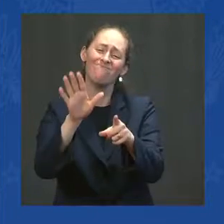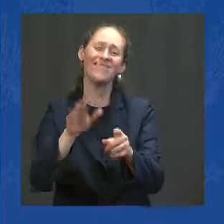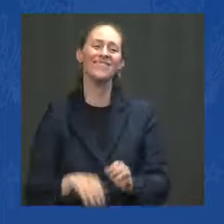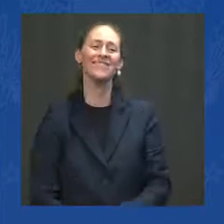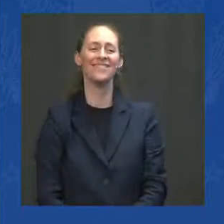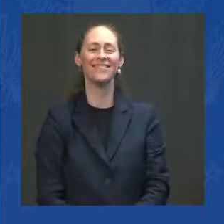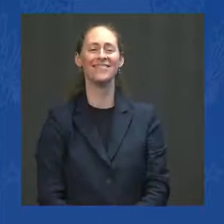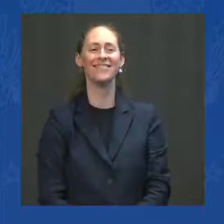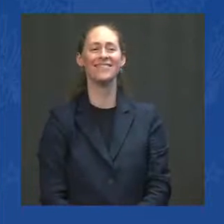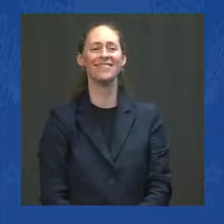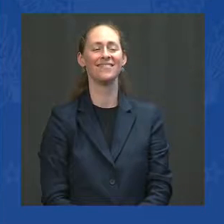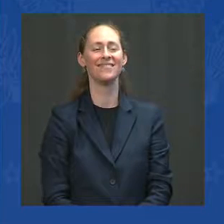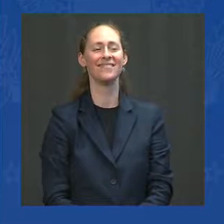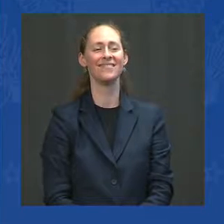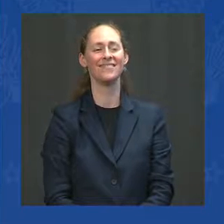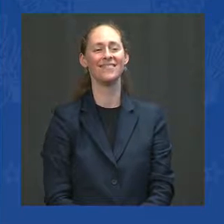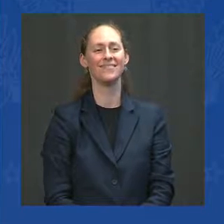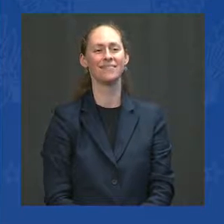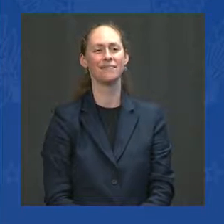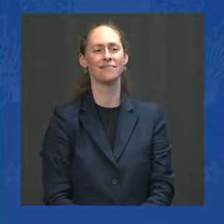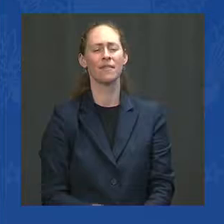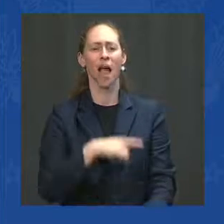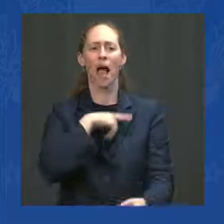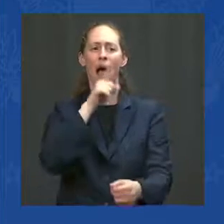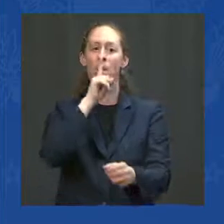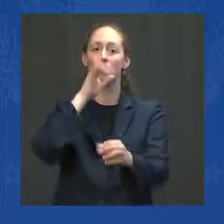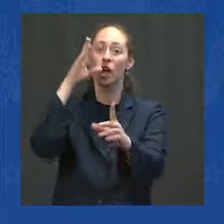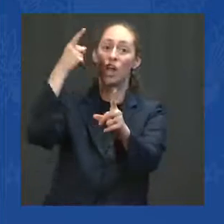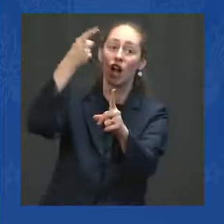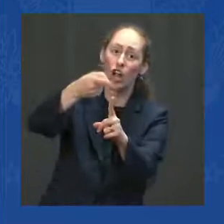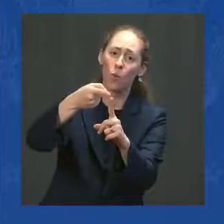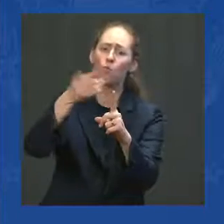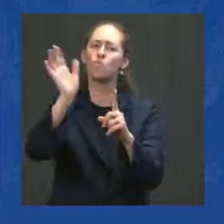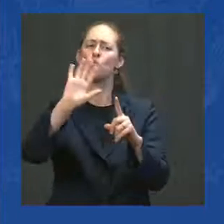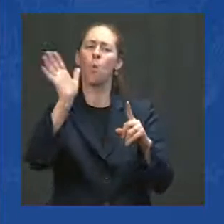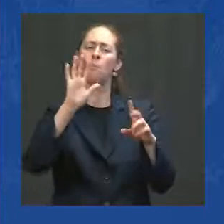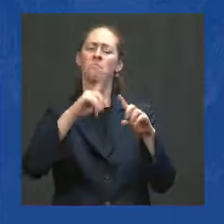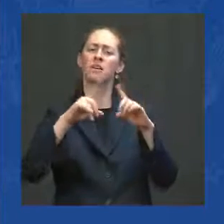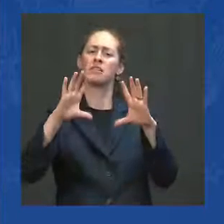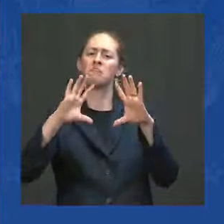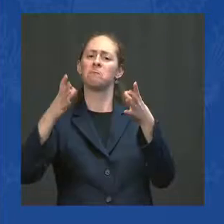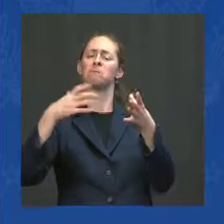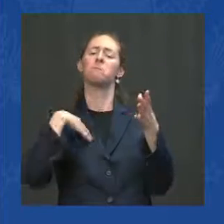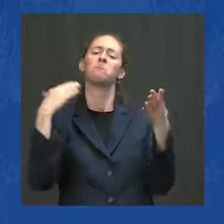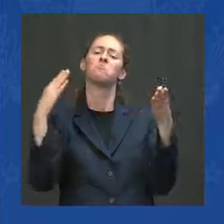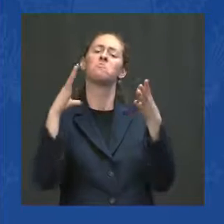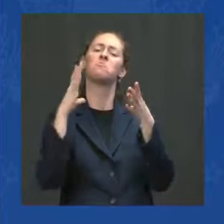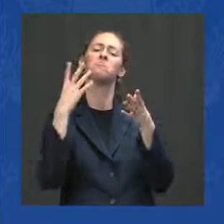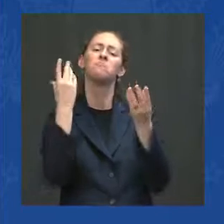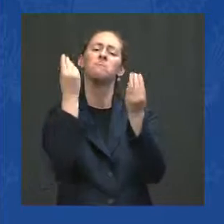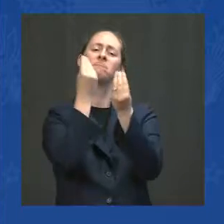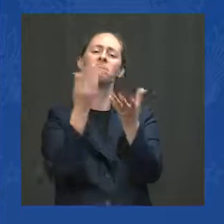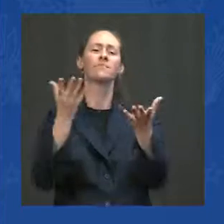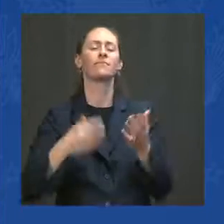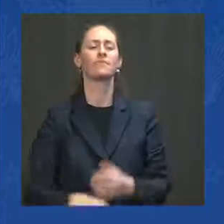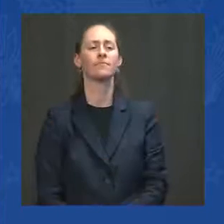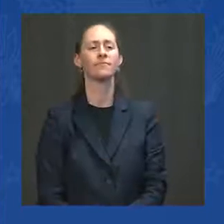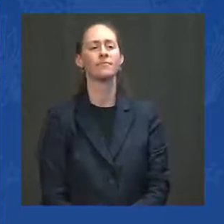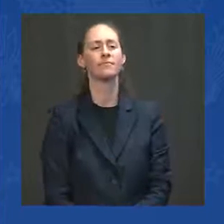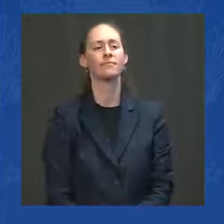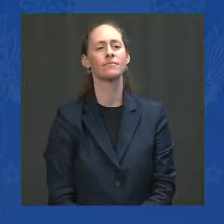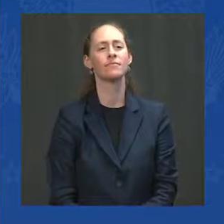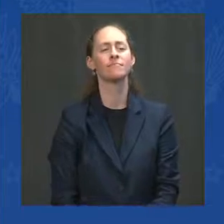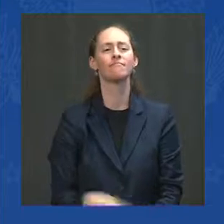not referring to you in particular, just overall. I was going over some of the quotes from the moment that